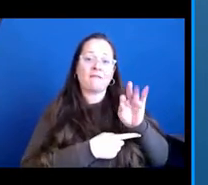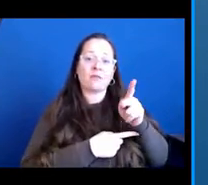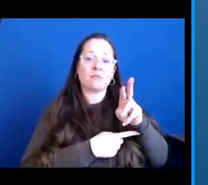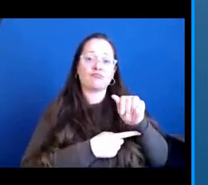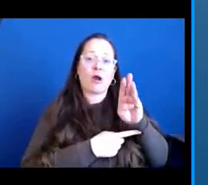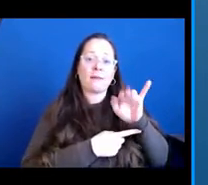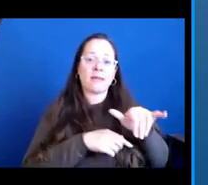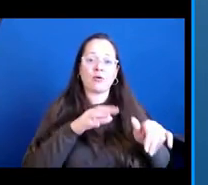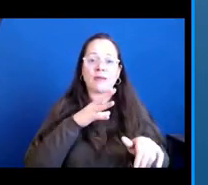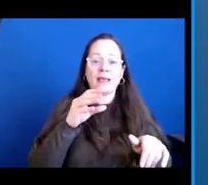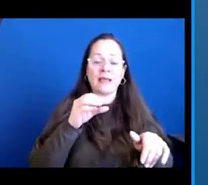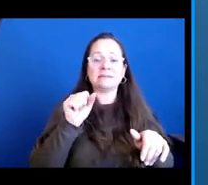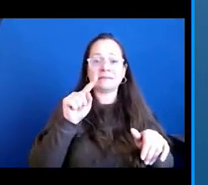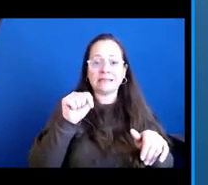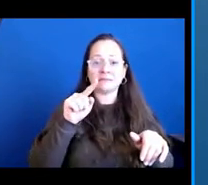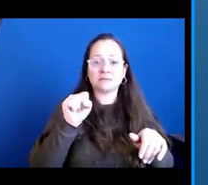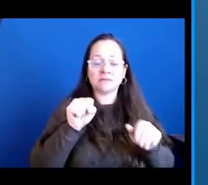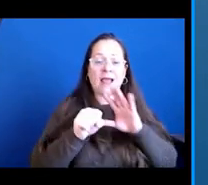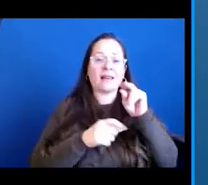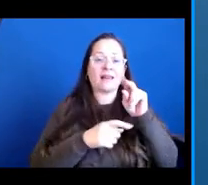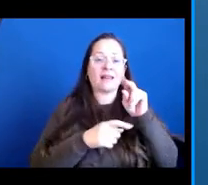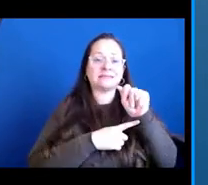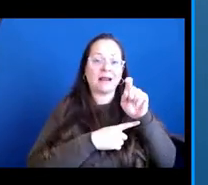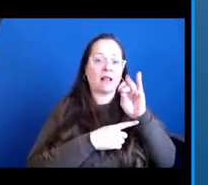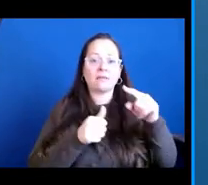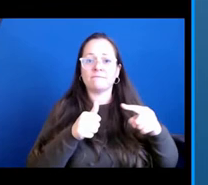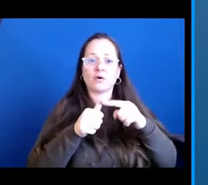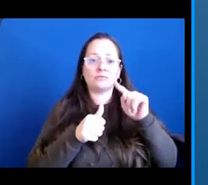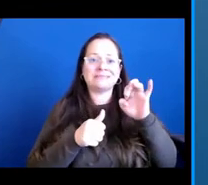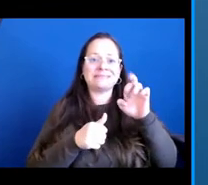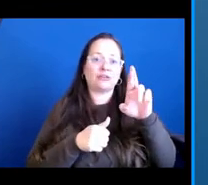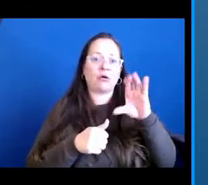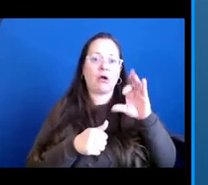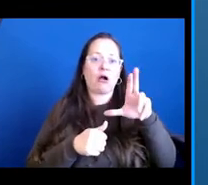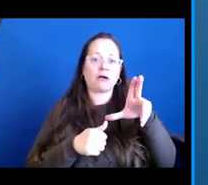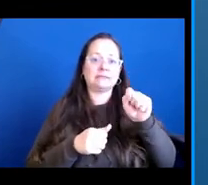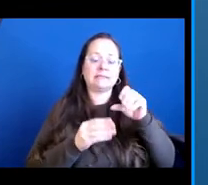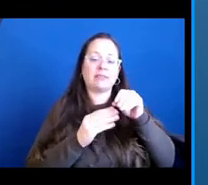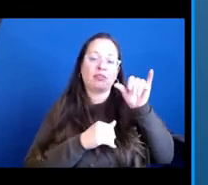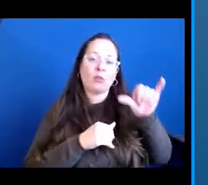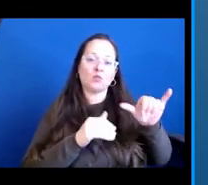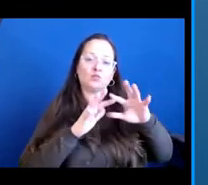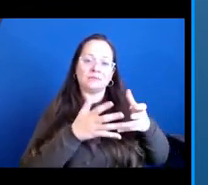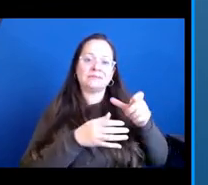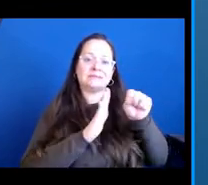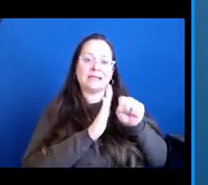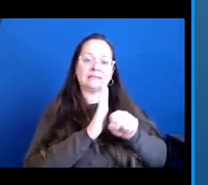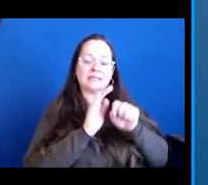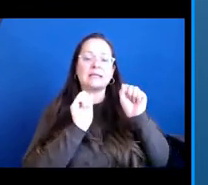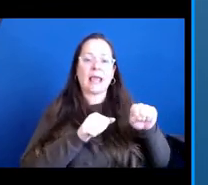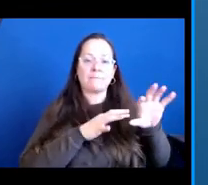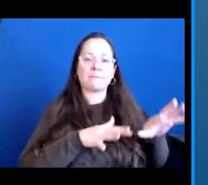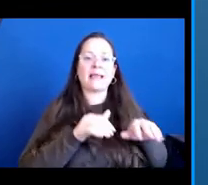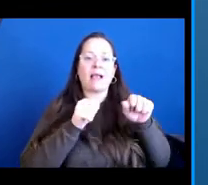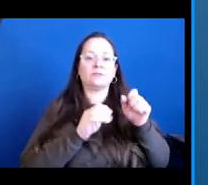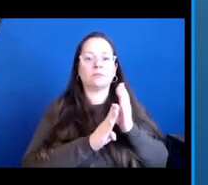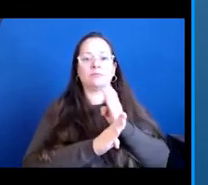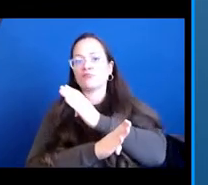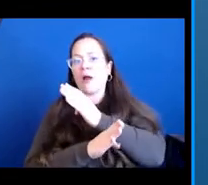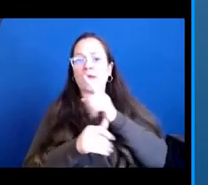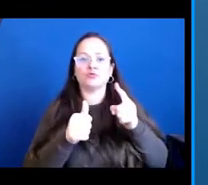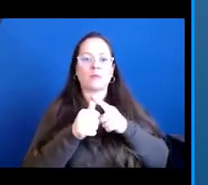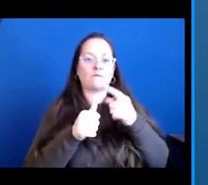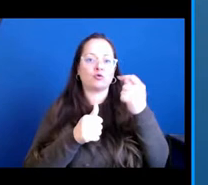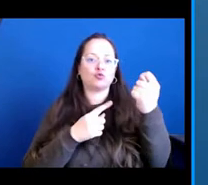and the date of the first tier caucus in caucus States may be held prior to the first Tuesday in